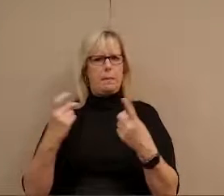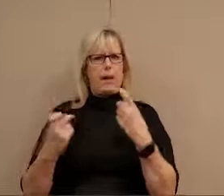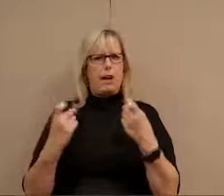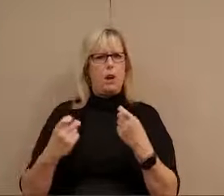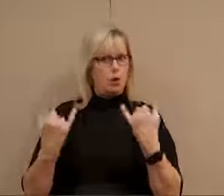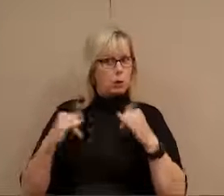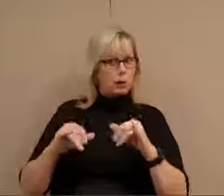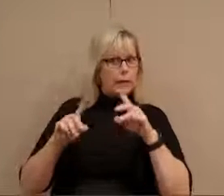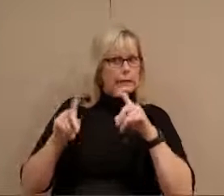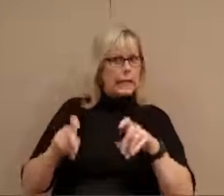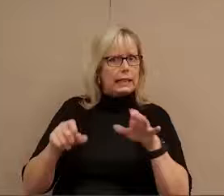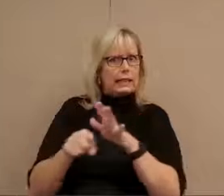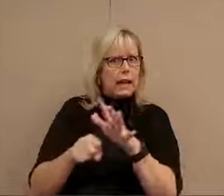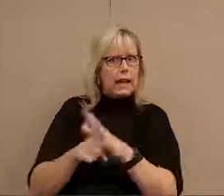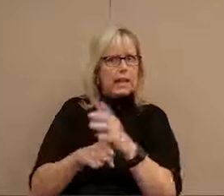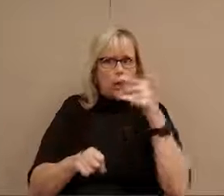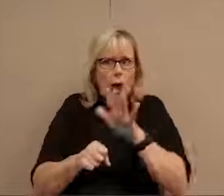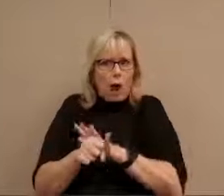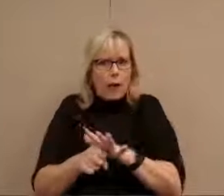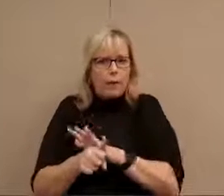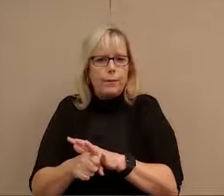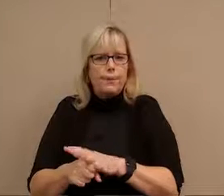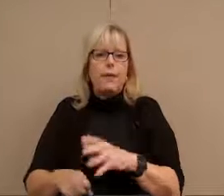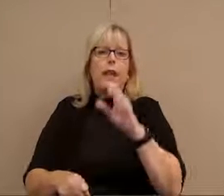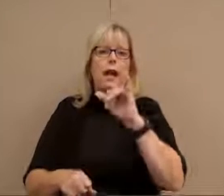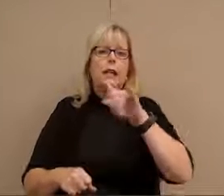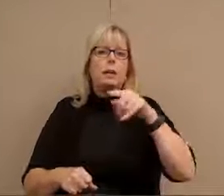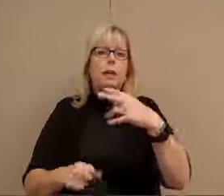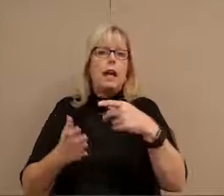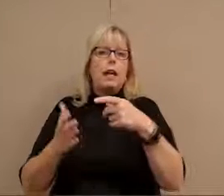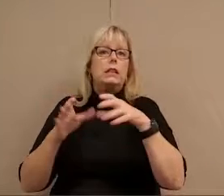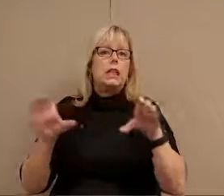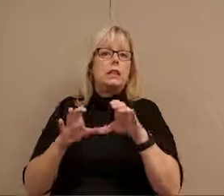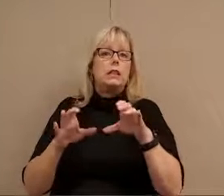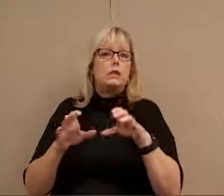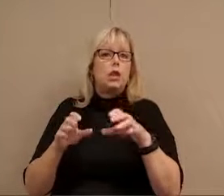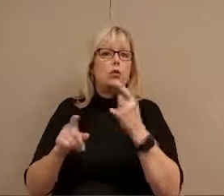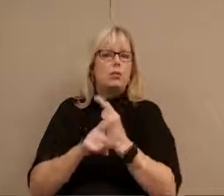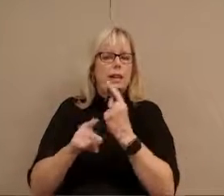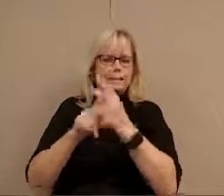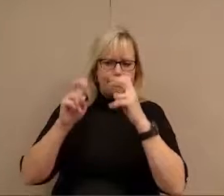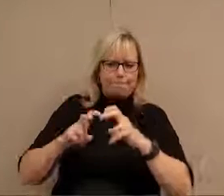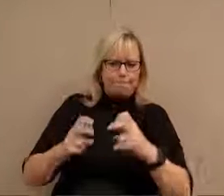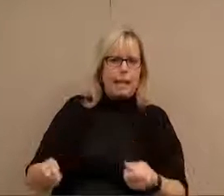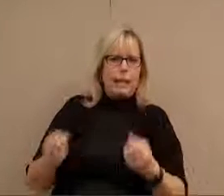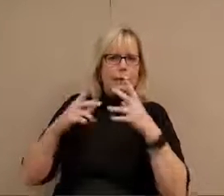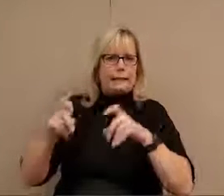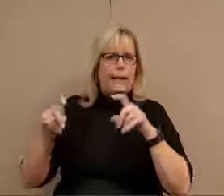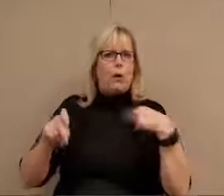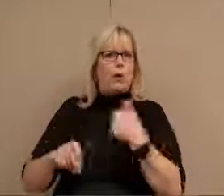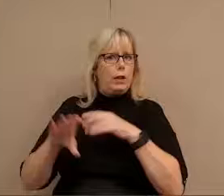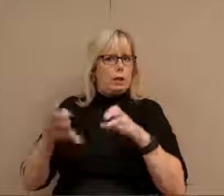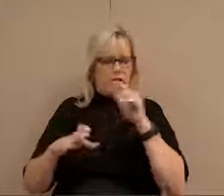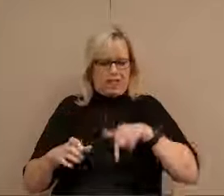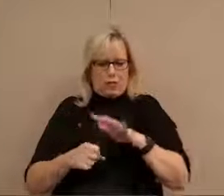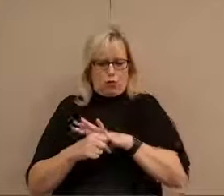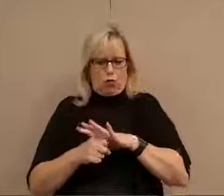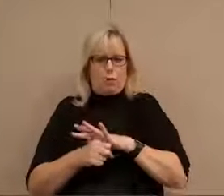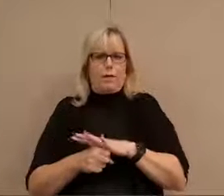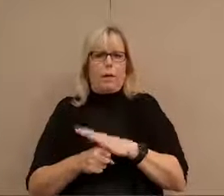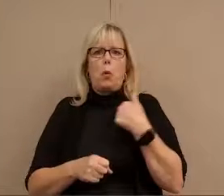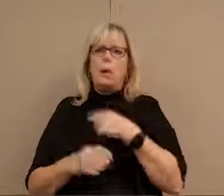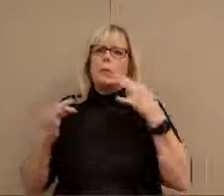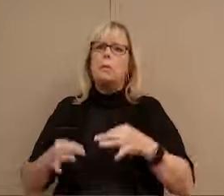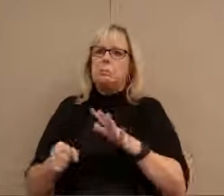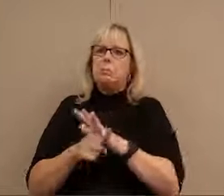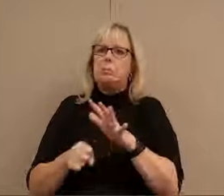are we testing sufficiently for our area? IDPH does a regular analysis of the tests that we're conducting for our region, and they are determining that it